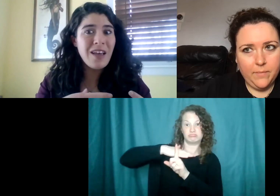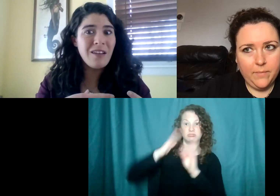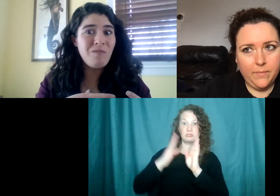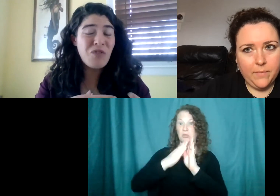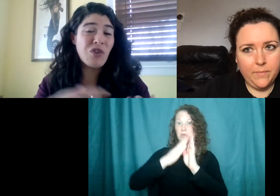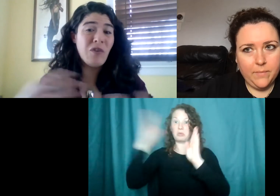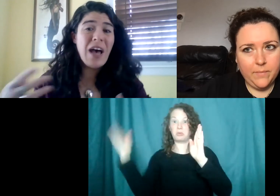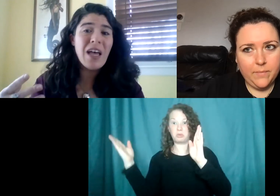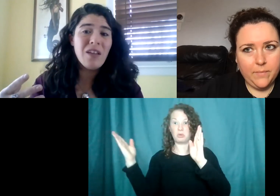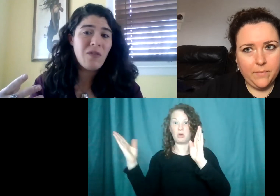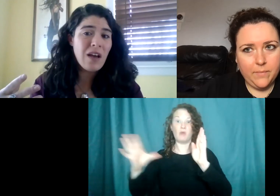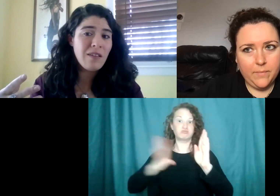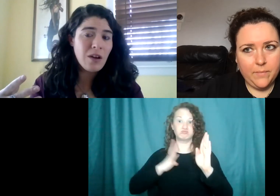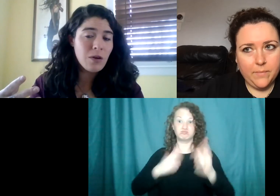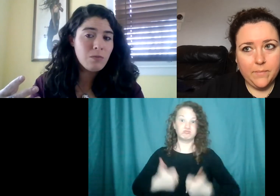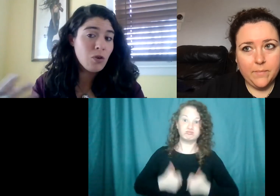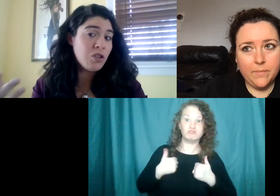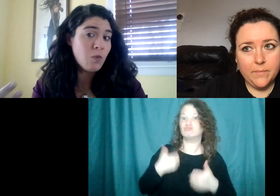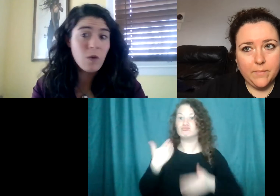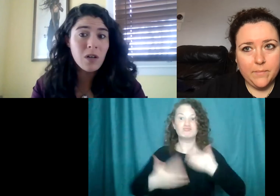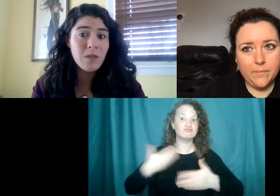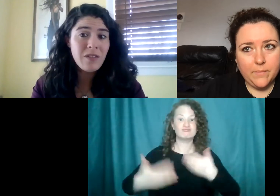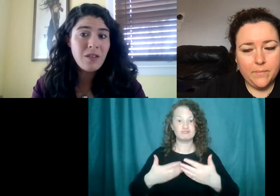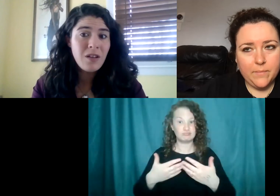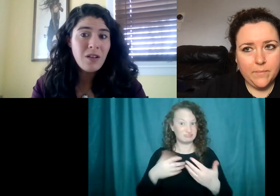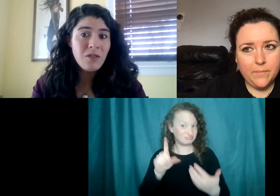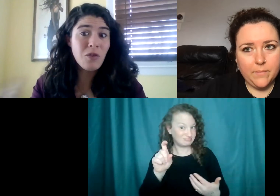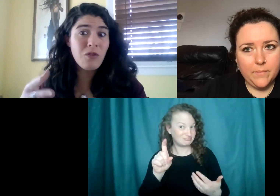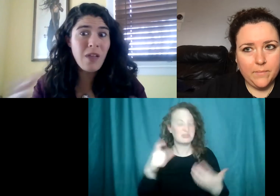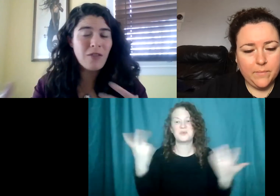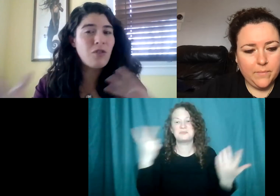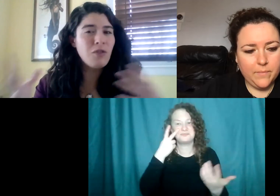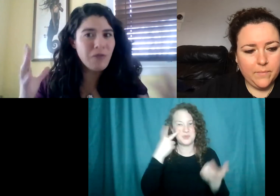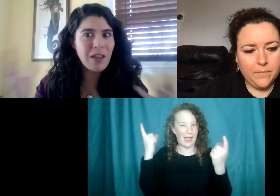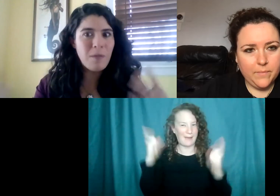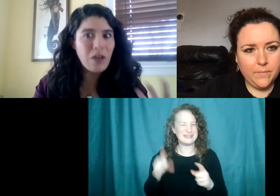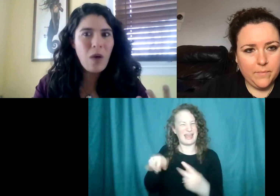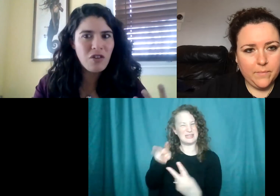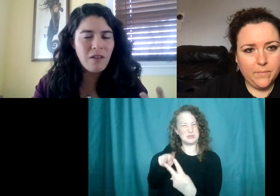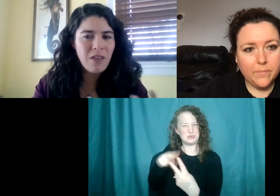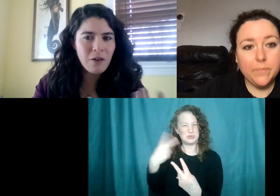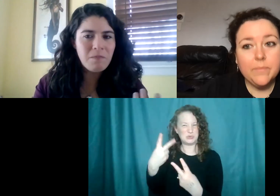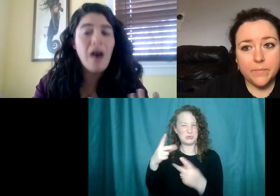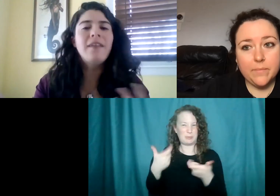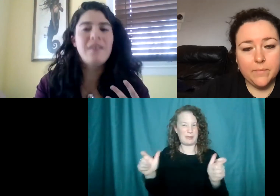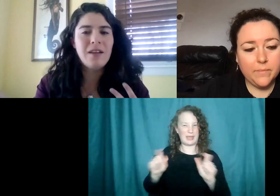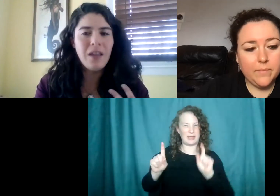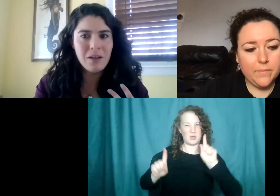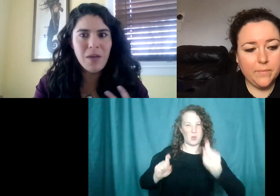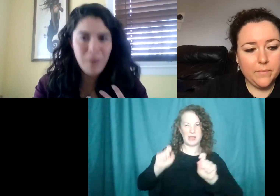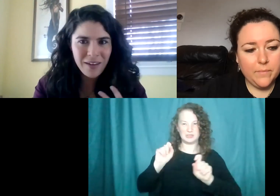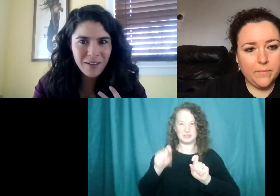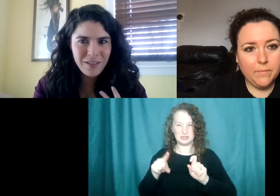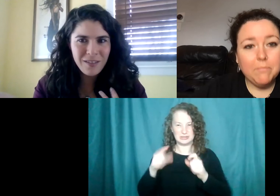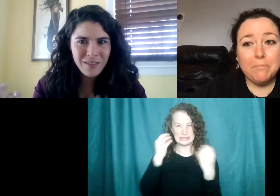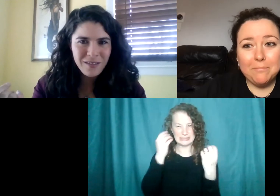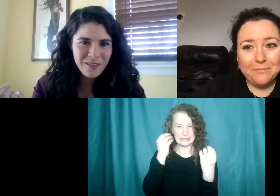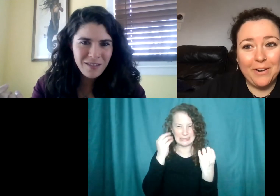can then survive as our ocean warms? So those are like the two really big questions that are constantly on my